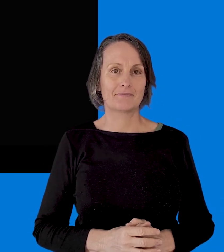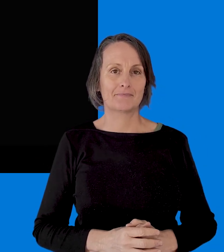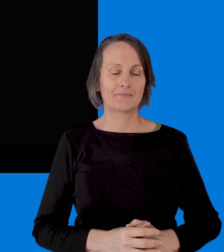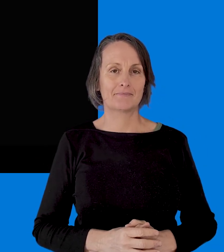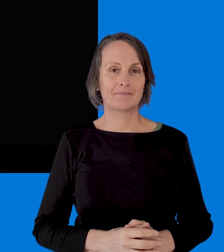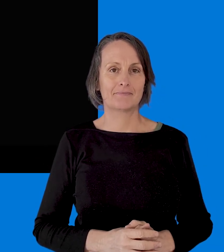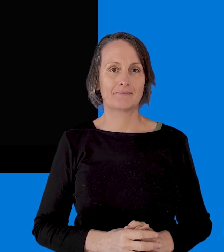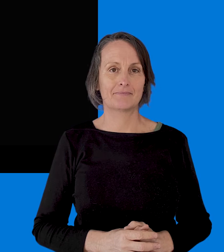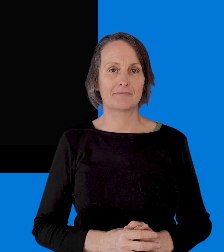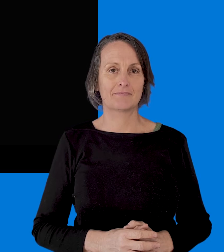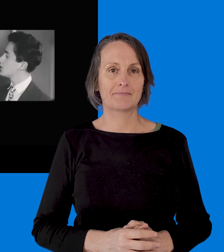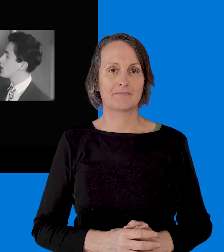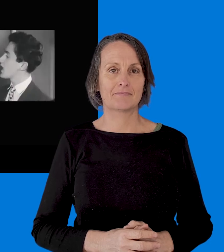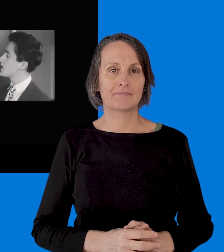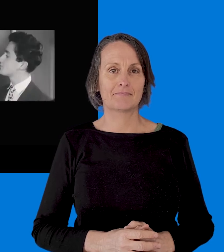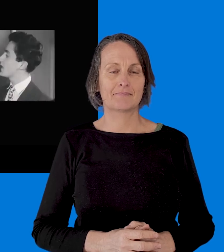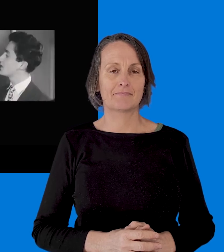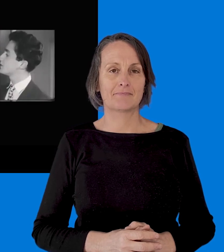app.